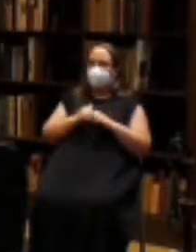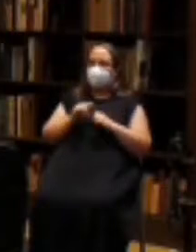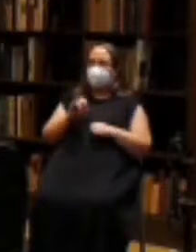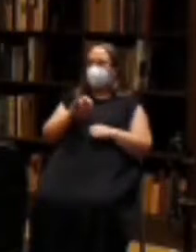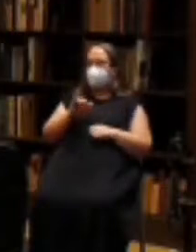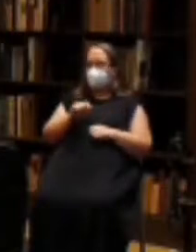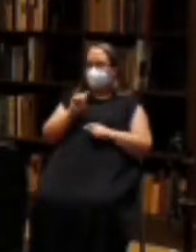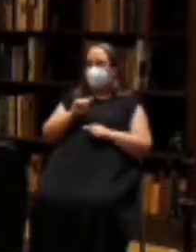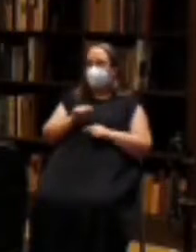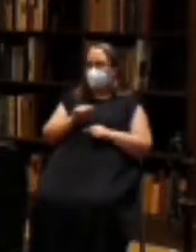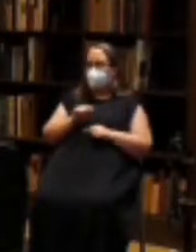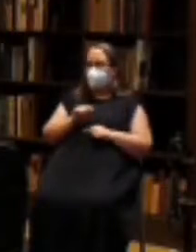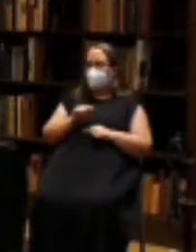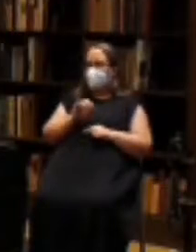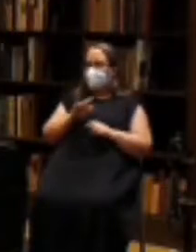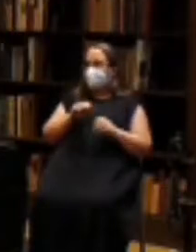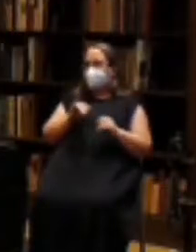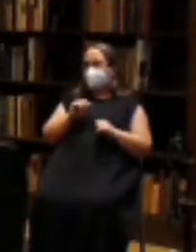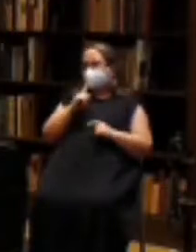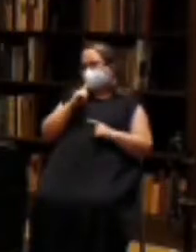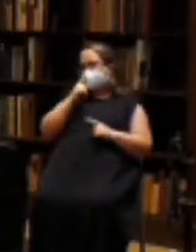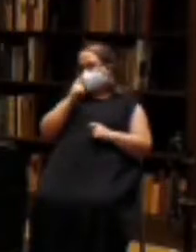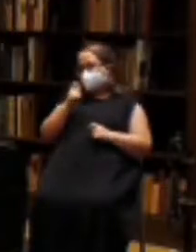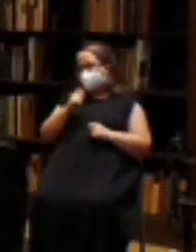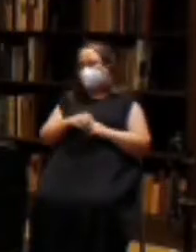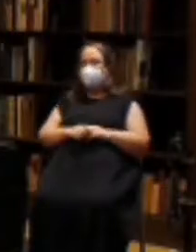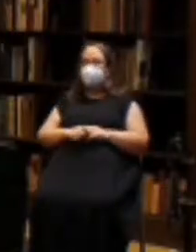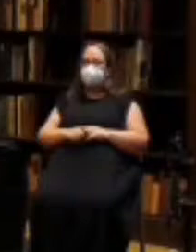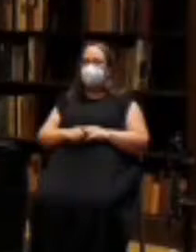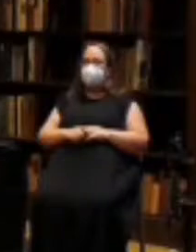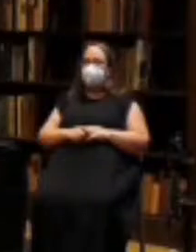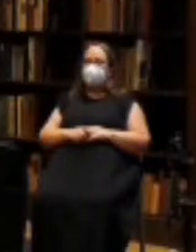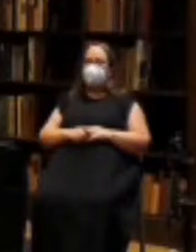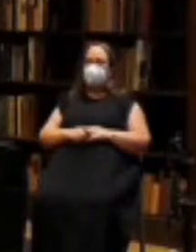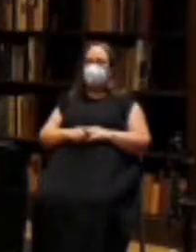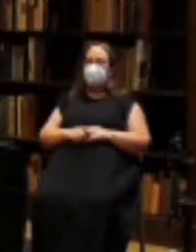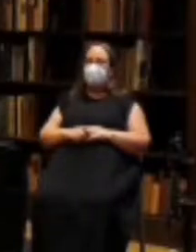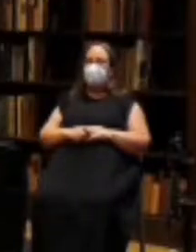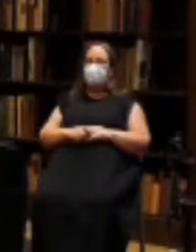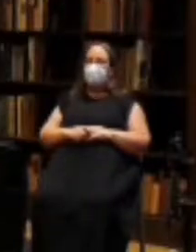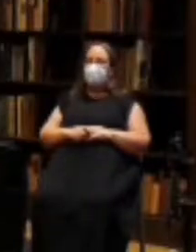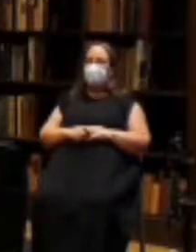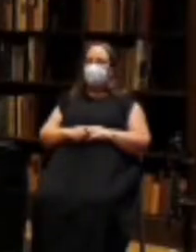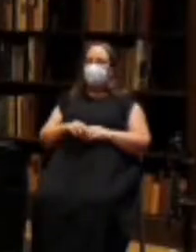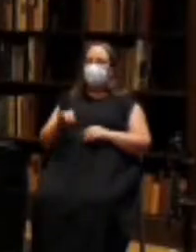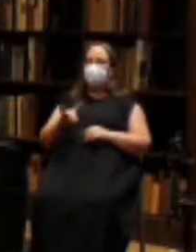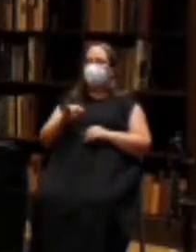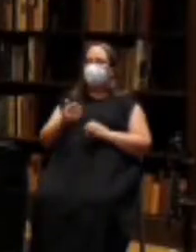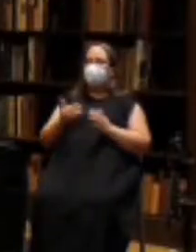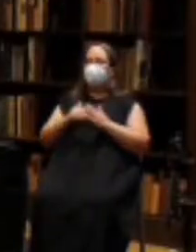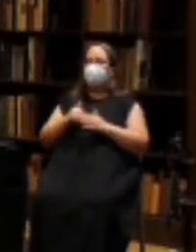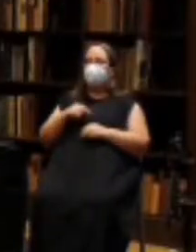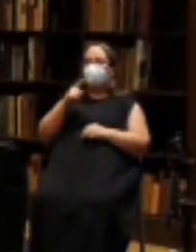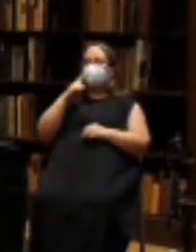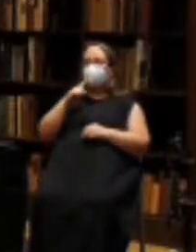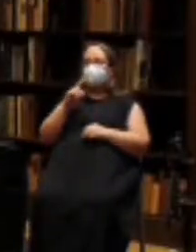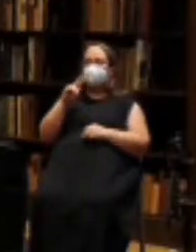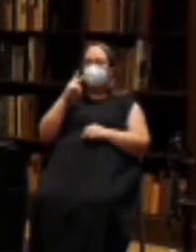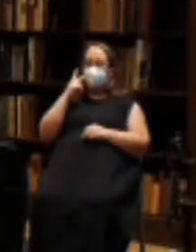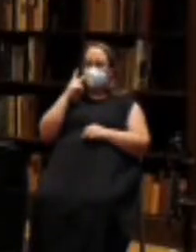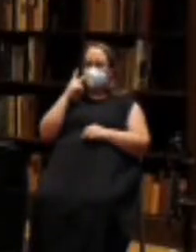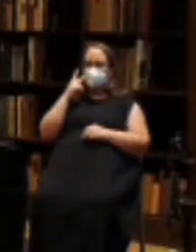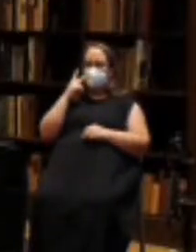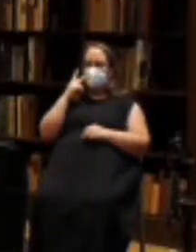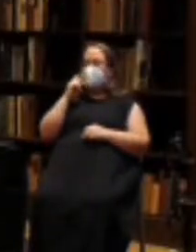of Chicory at The Black Book, which I think is really interesting. Because Chicory as again, I think its politics